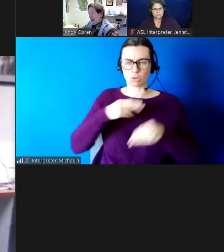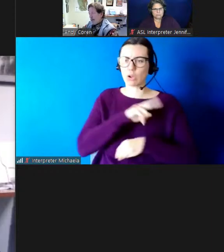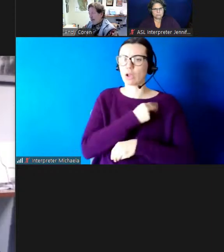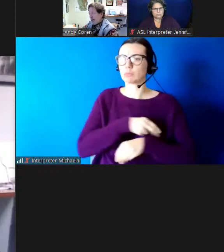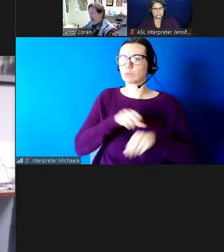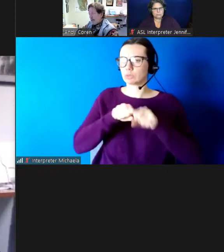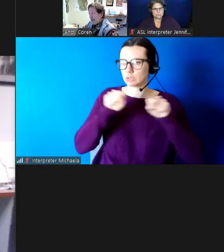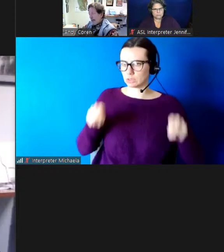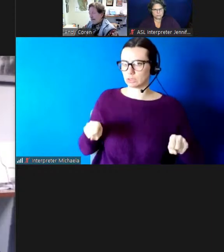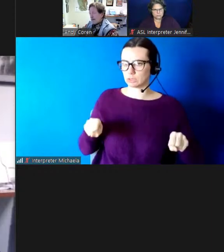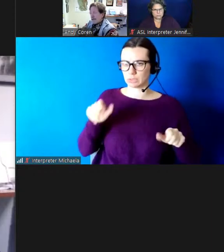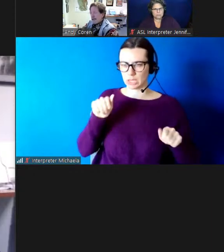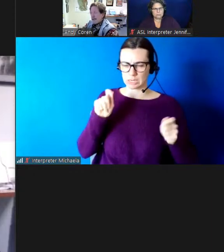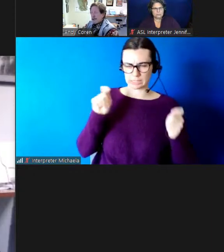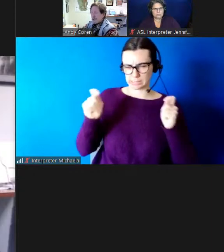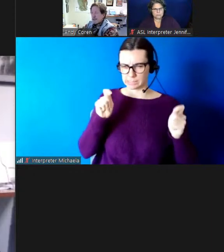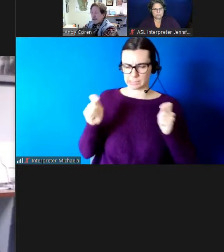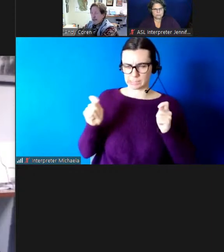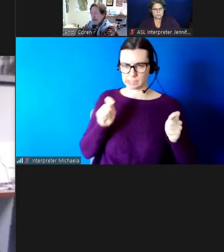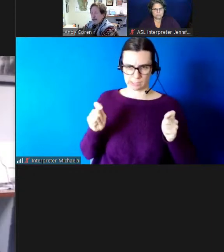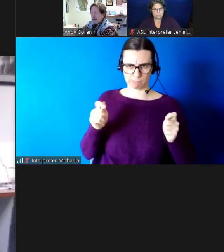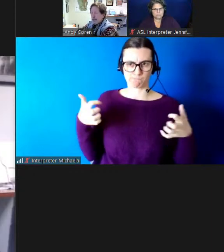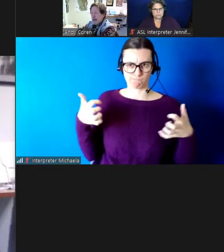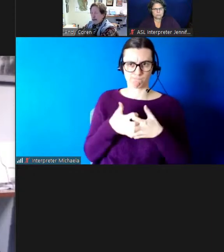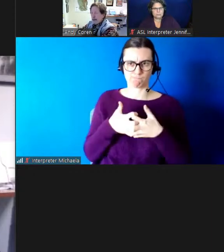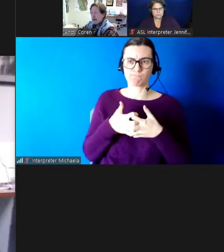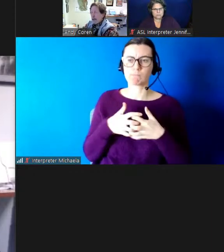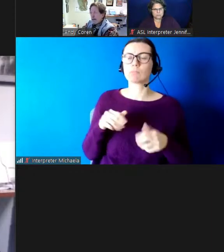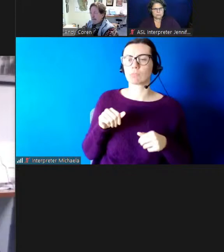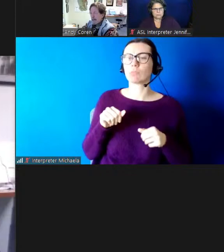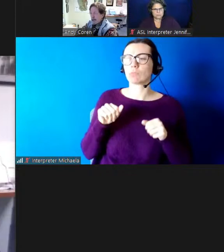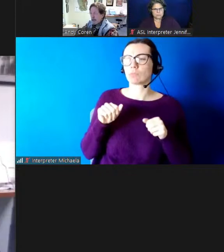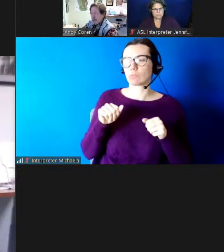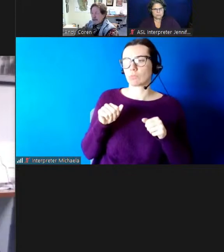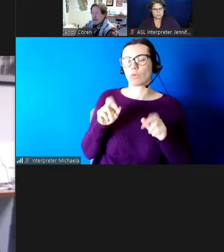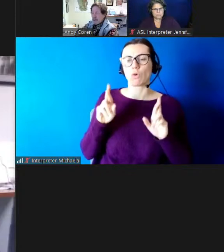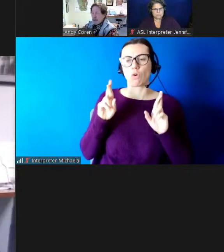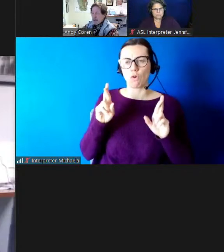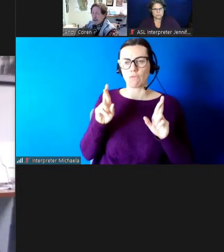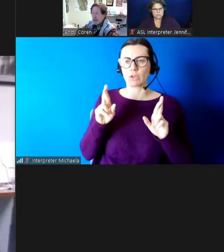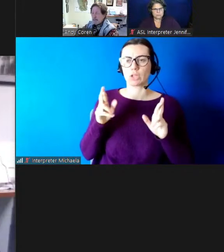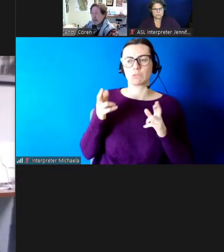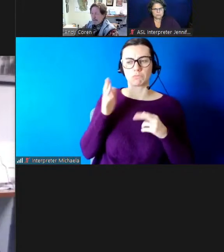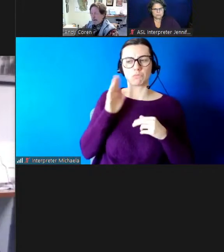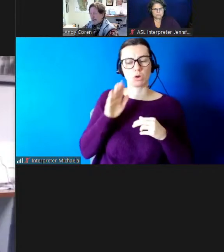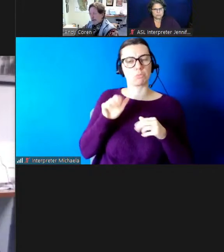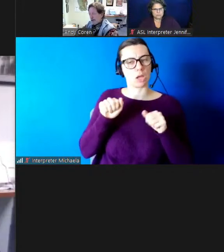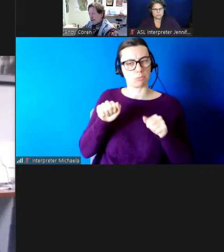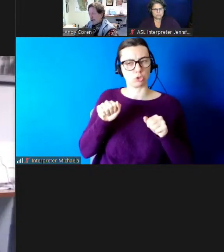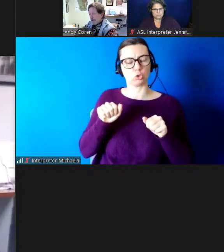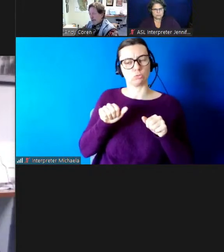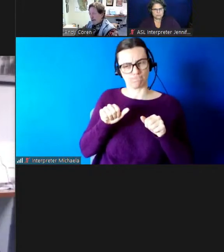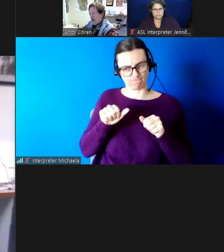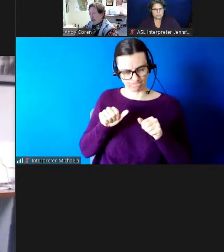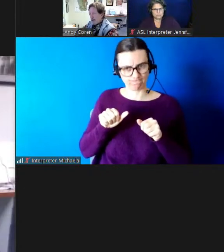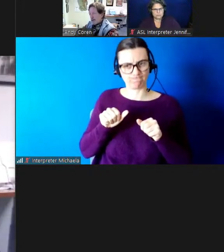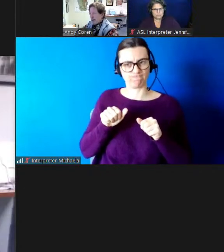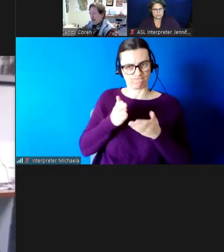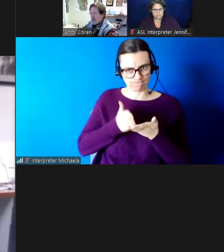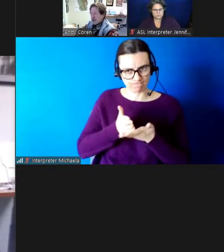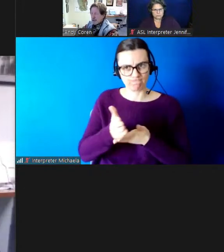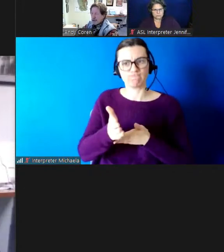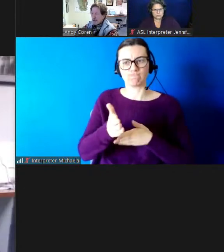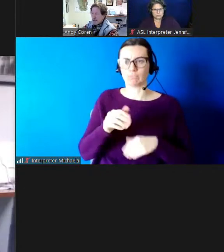hopeful that we'll be able to see this through to the end without major crises. I think many people are used to reading what